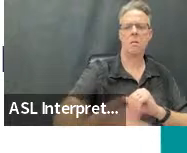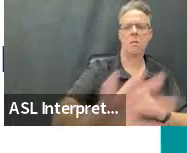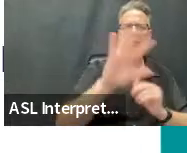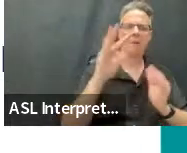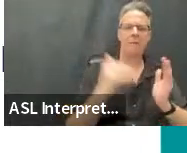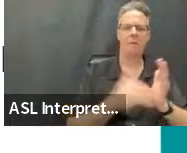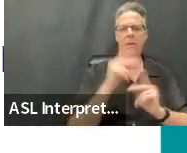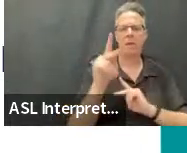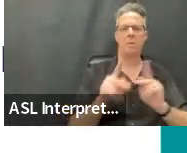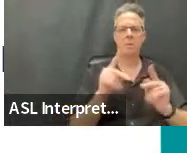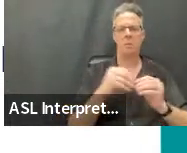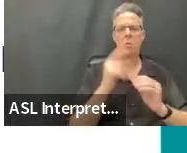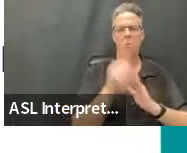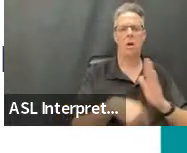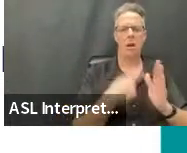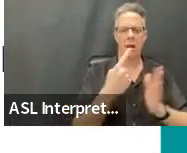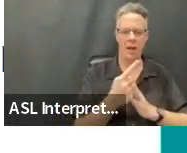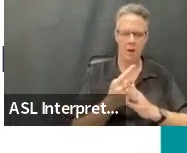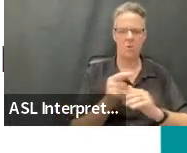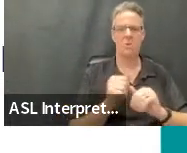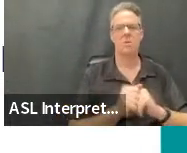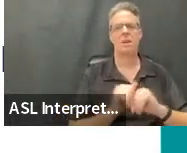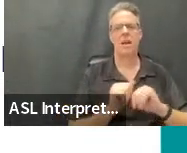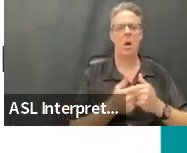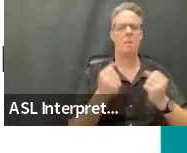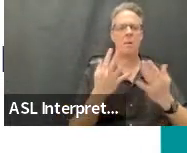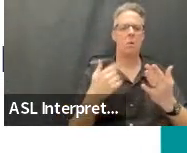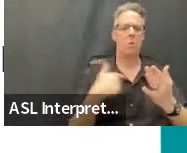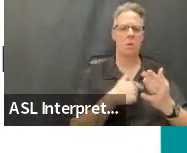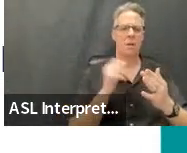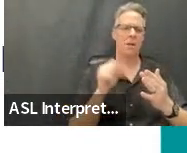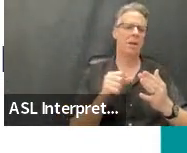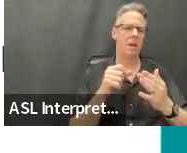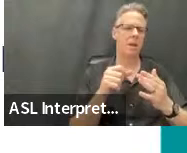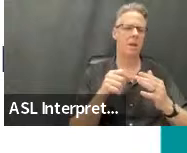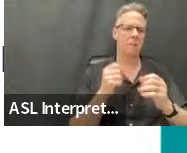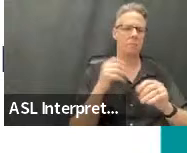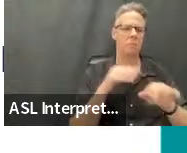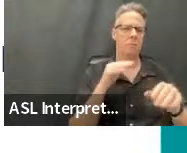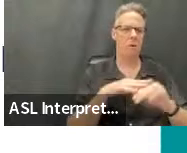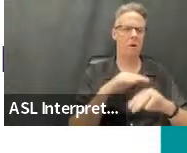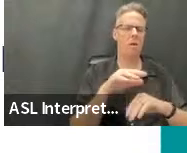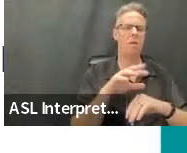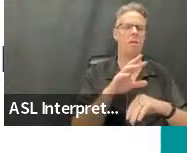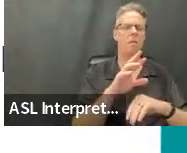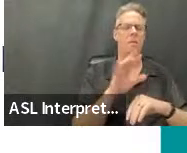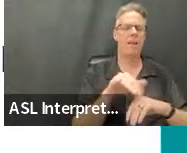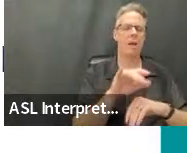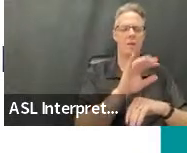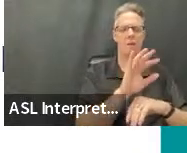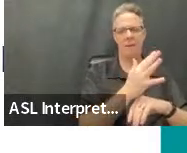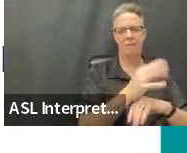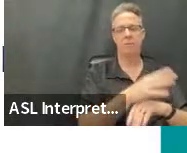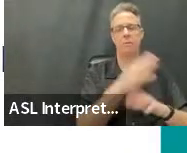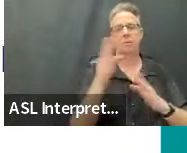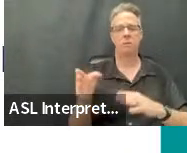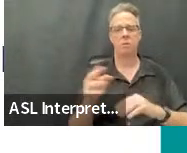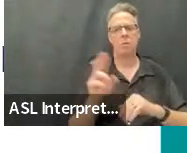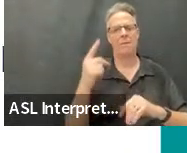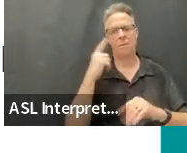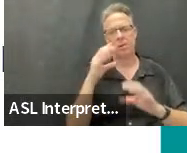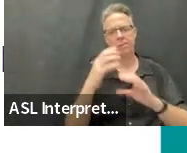the bridge. This is how much volume can be served on the I-5 bridge. The right graph is kind of showing freight and how